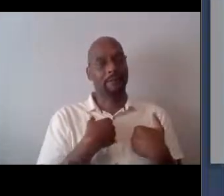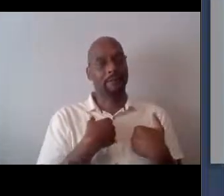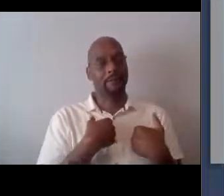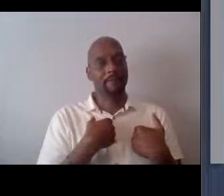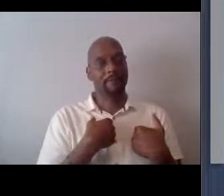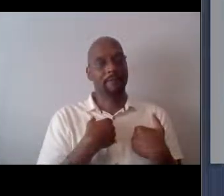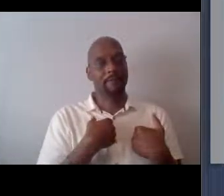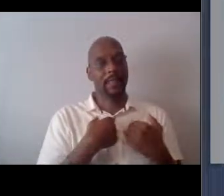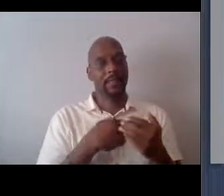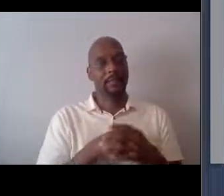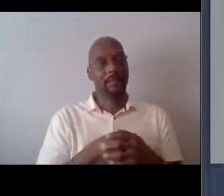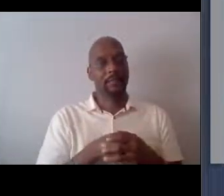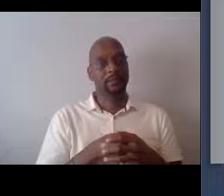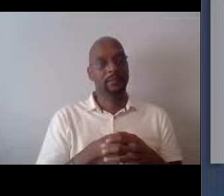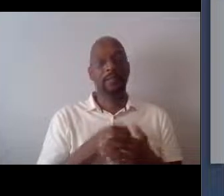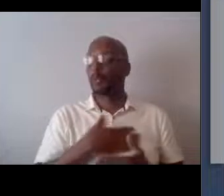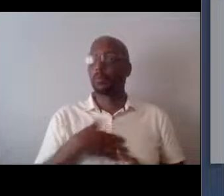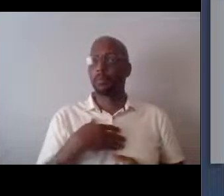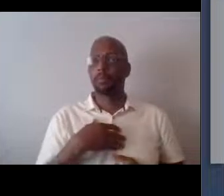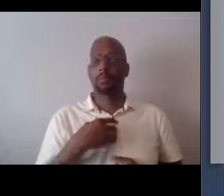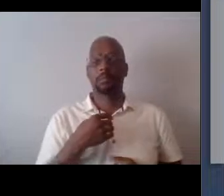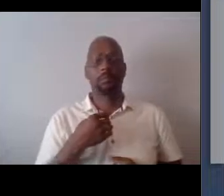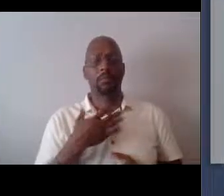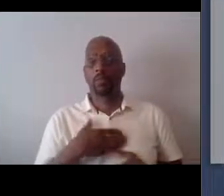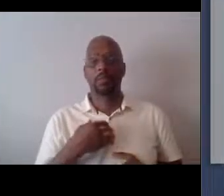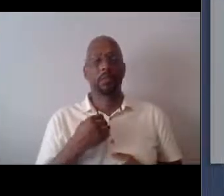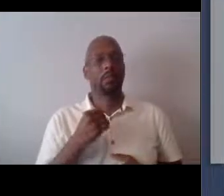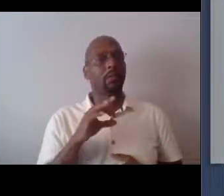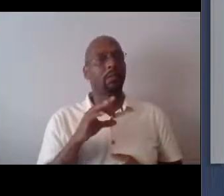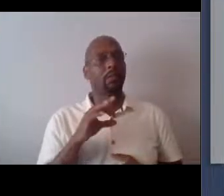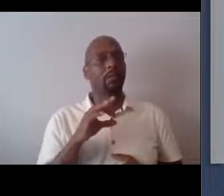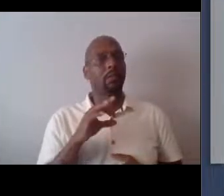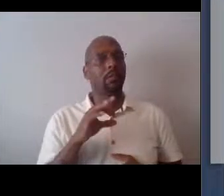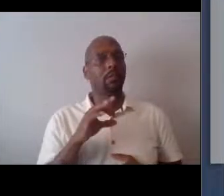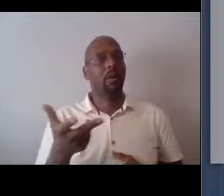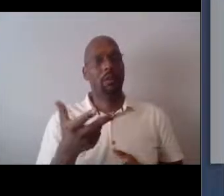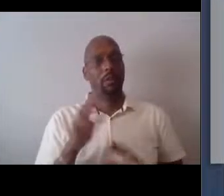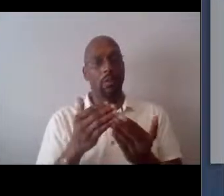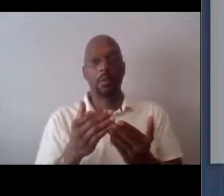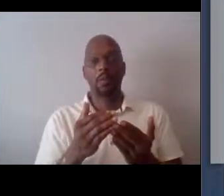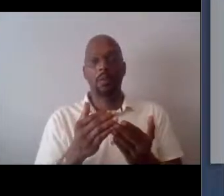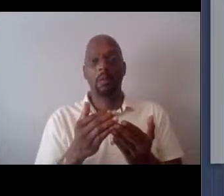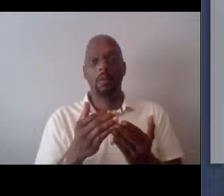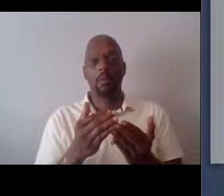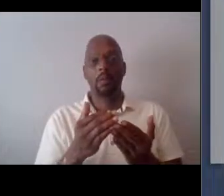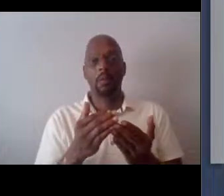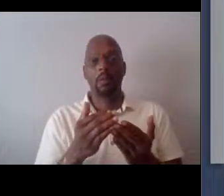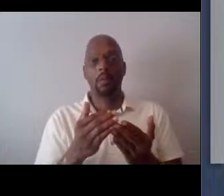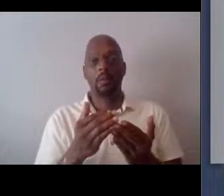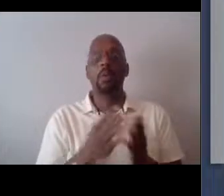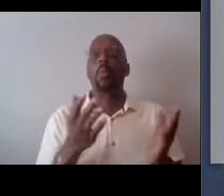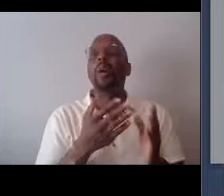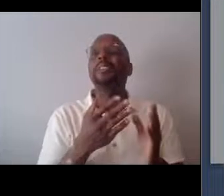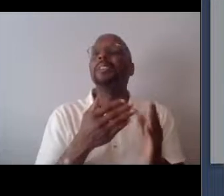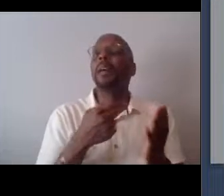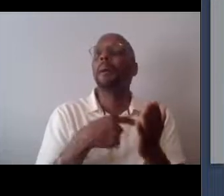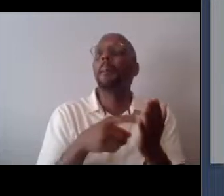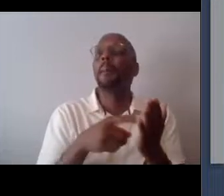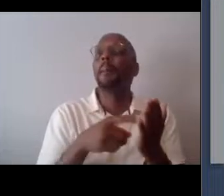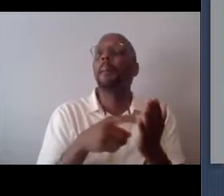so appreciative of the Resources Legacy Fund. What is the compensation per meeting for these hardworking